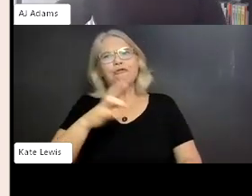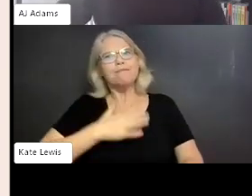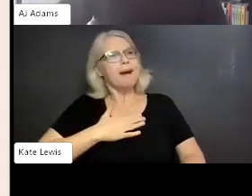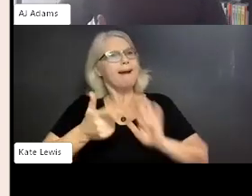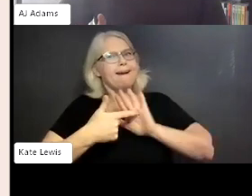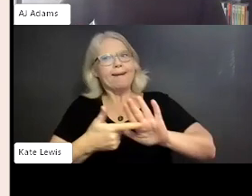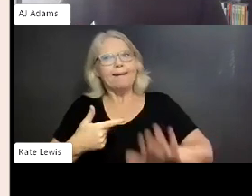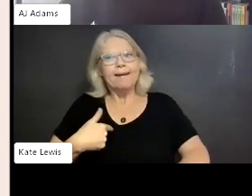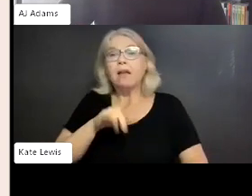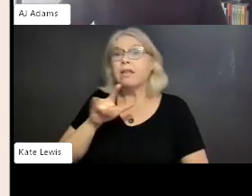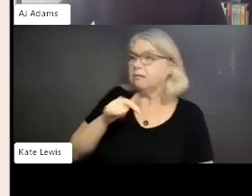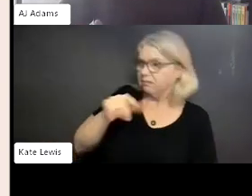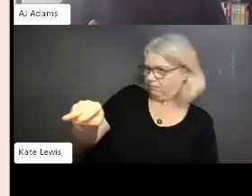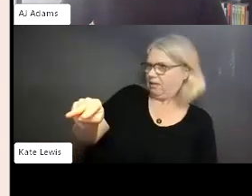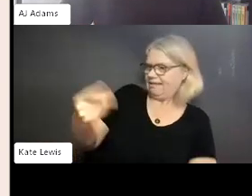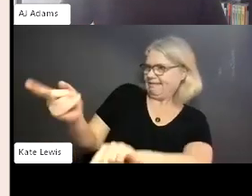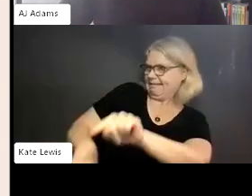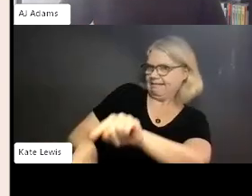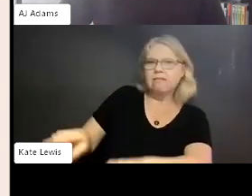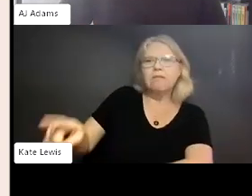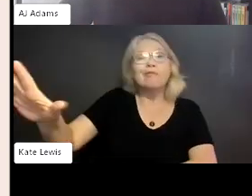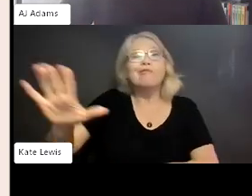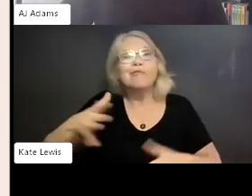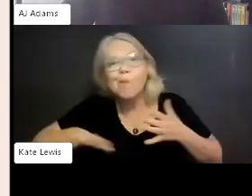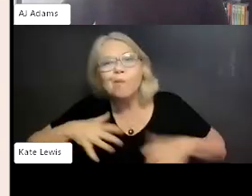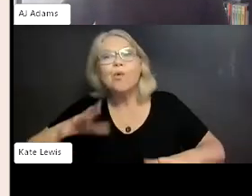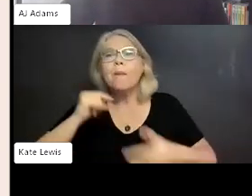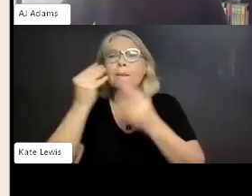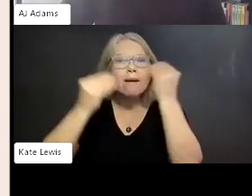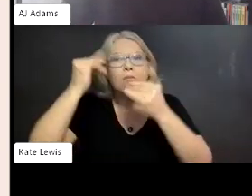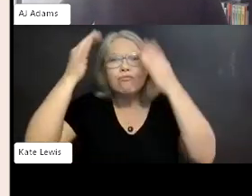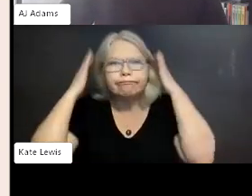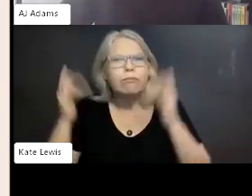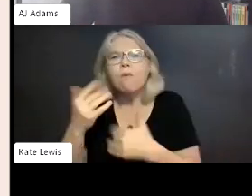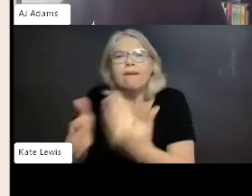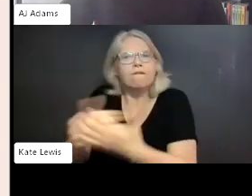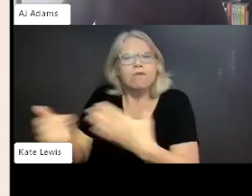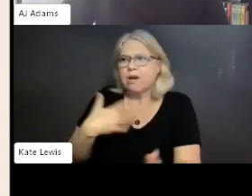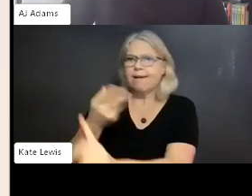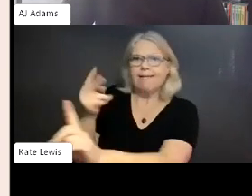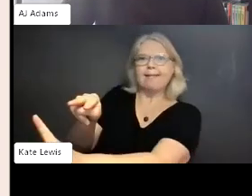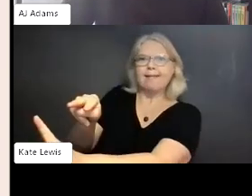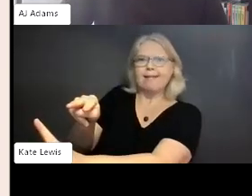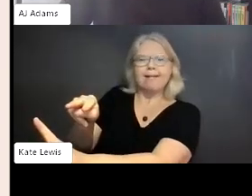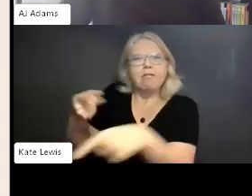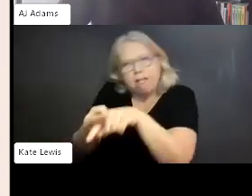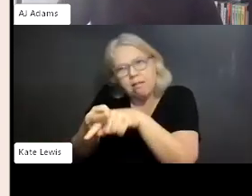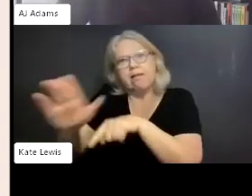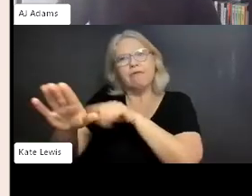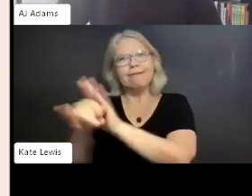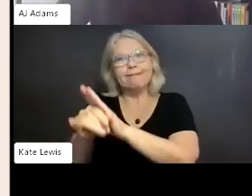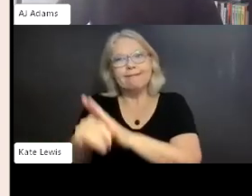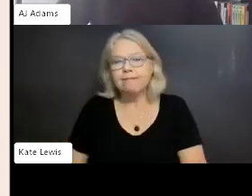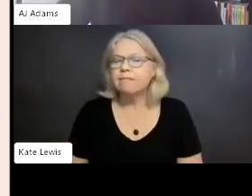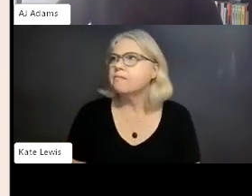how the social service professional or healthcare professional sees them. We see a recognition or lack